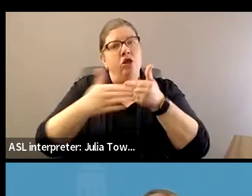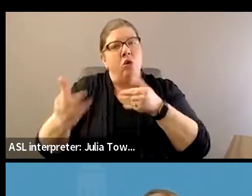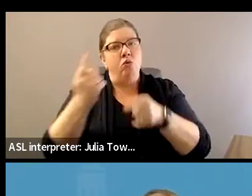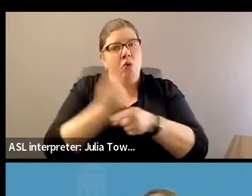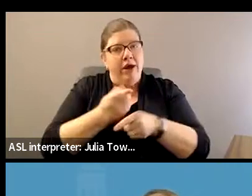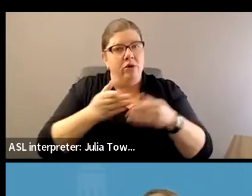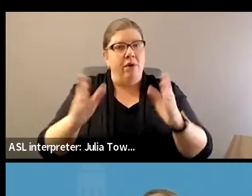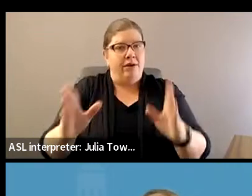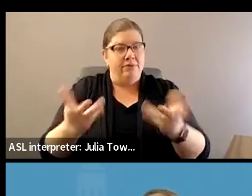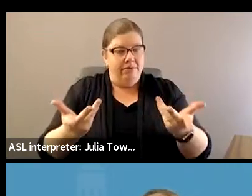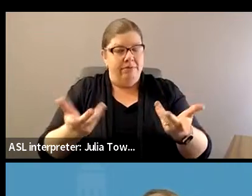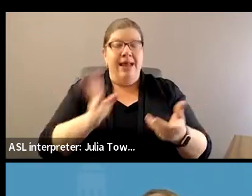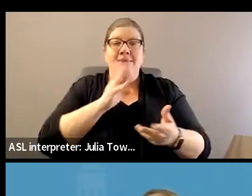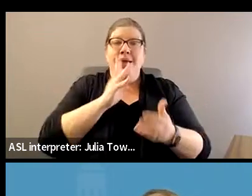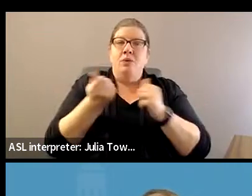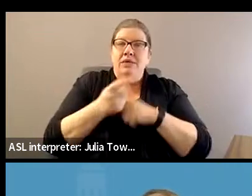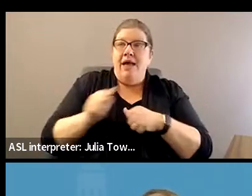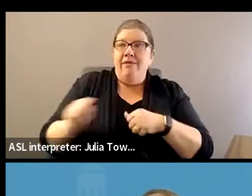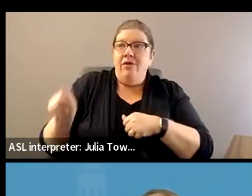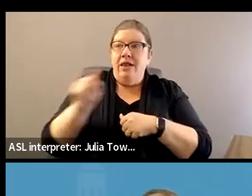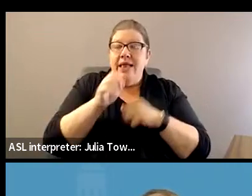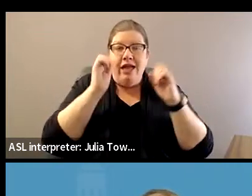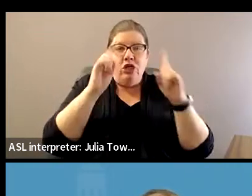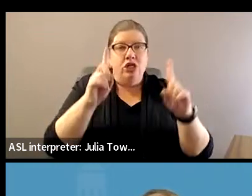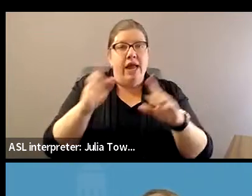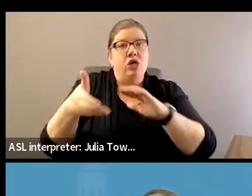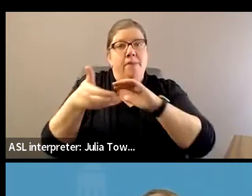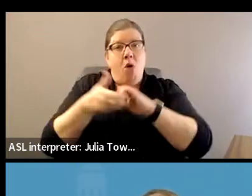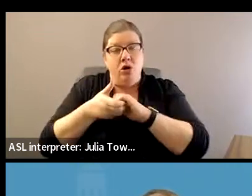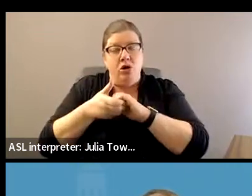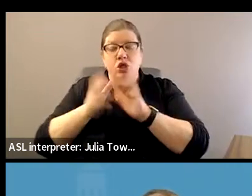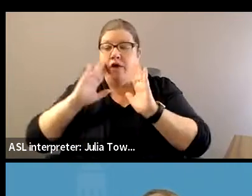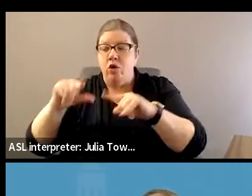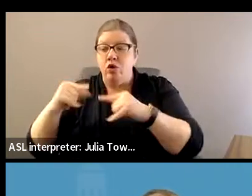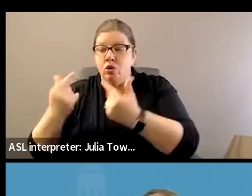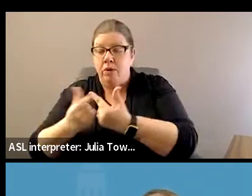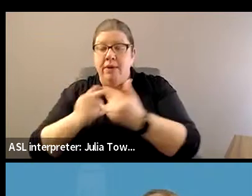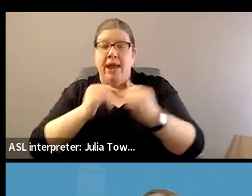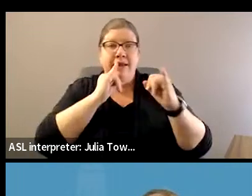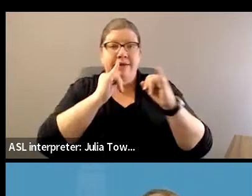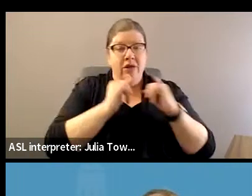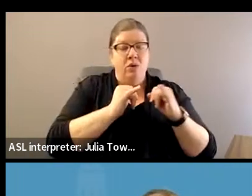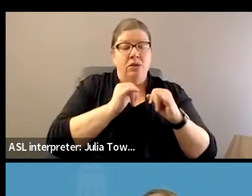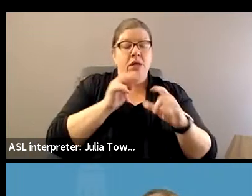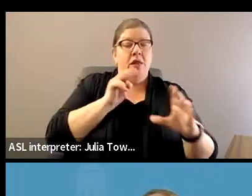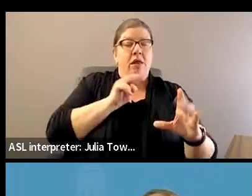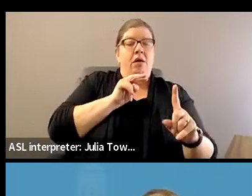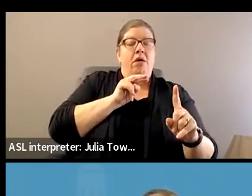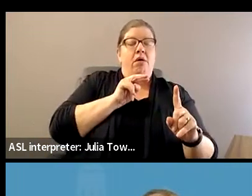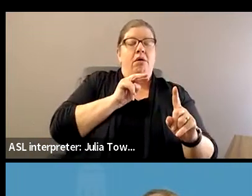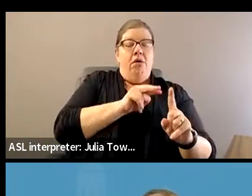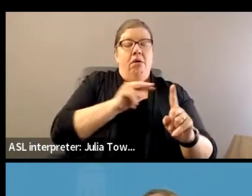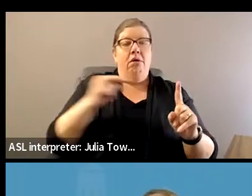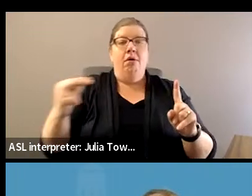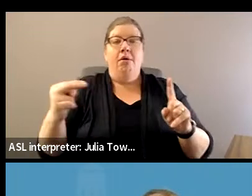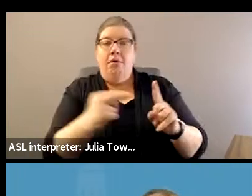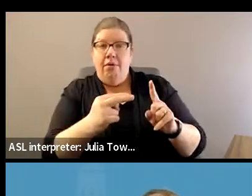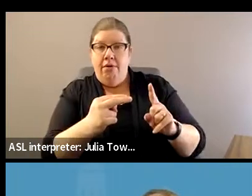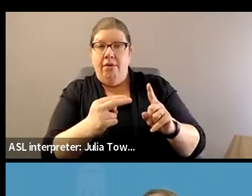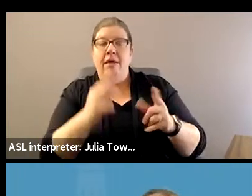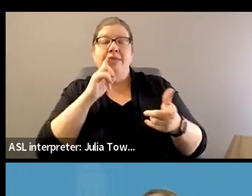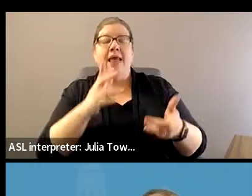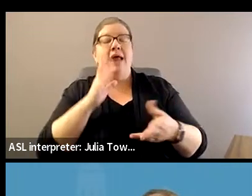with several educational partners during focus groups and interviews, the change in mindset around equity work in the district is